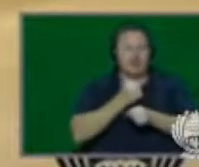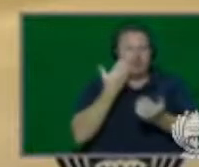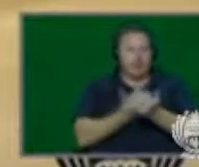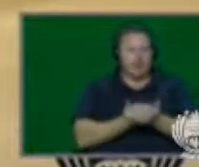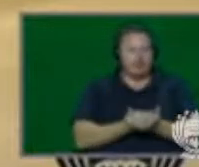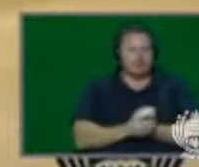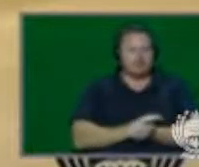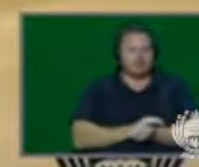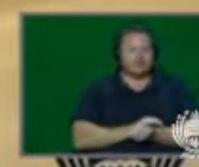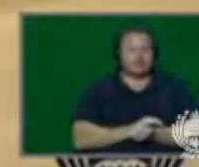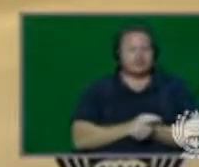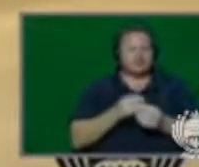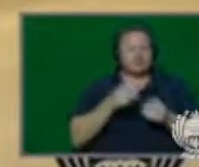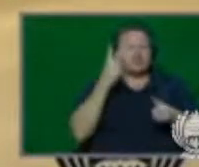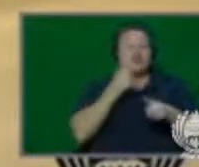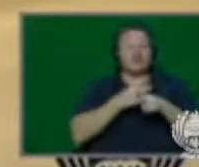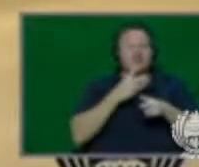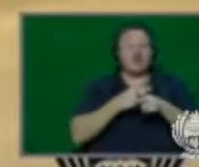the final product